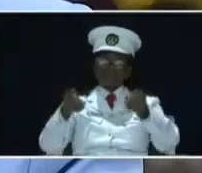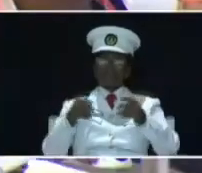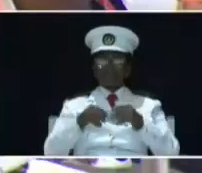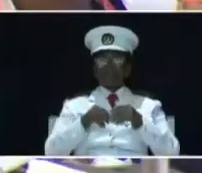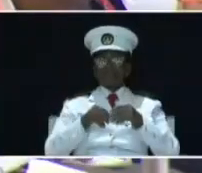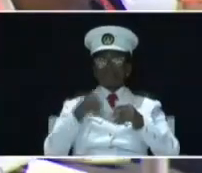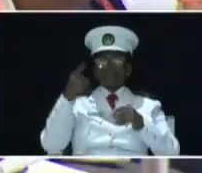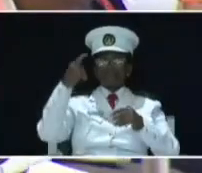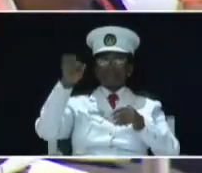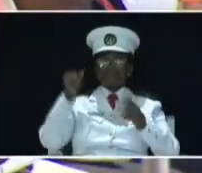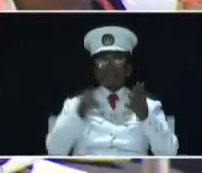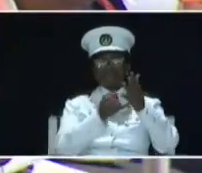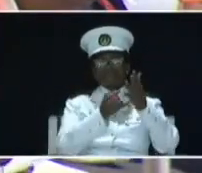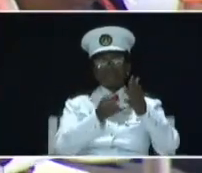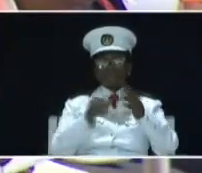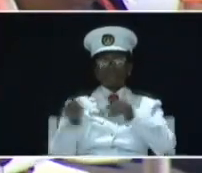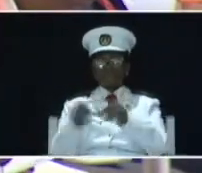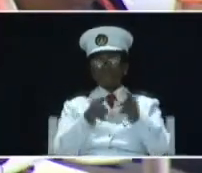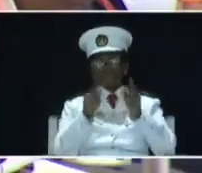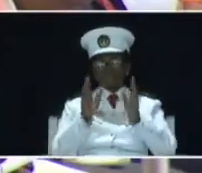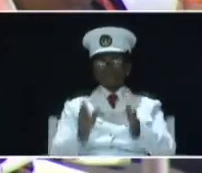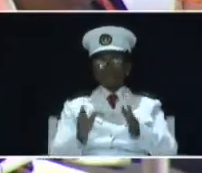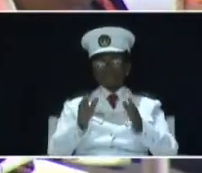for the junior partner.